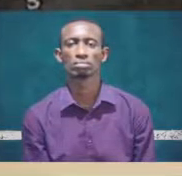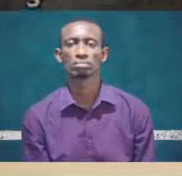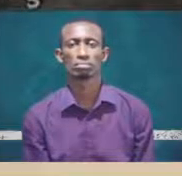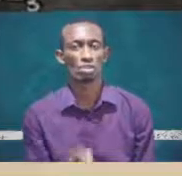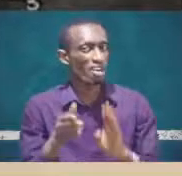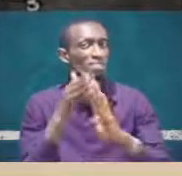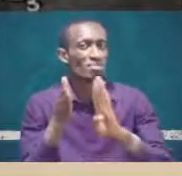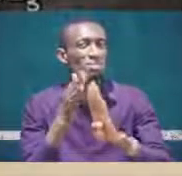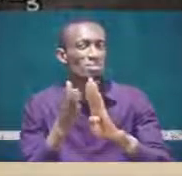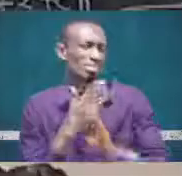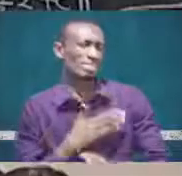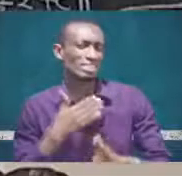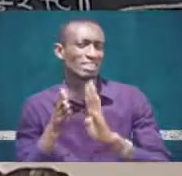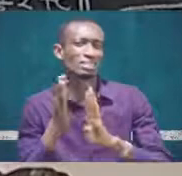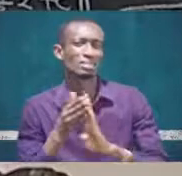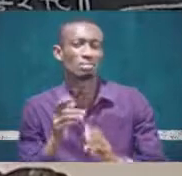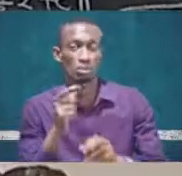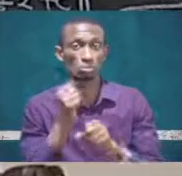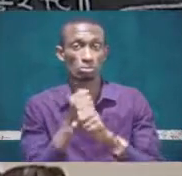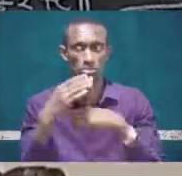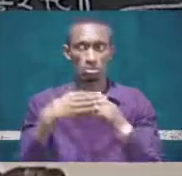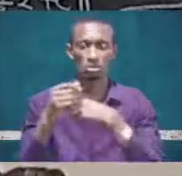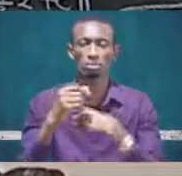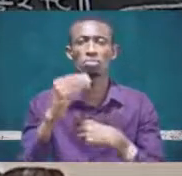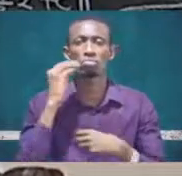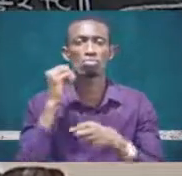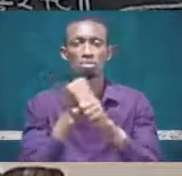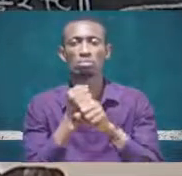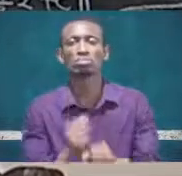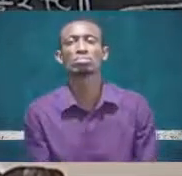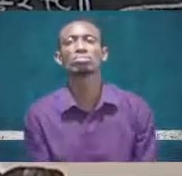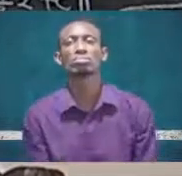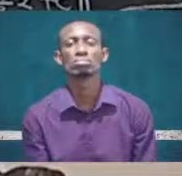Hurry up, please. You are waiting for the homework.